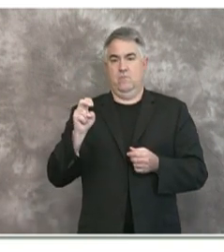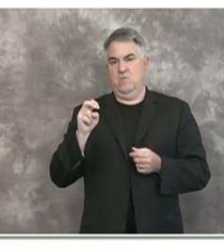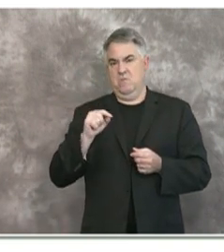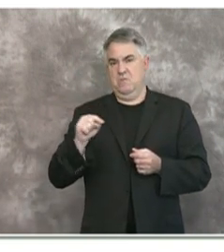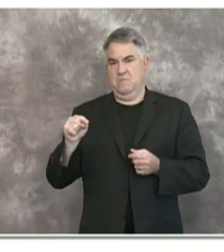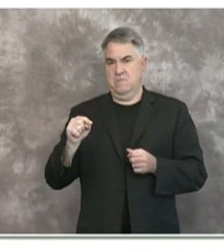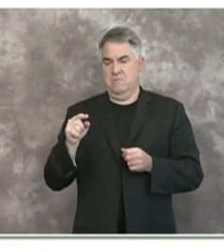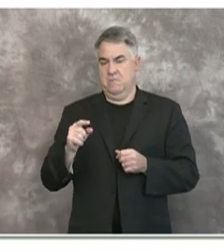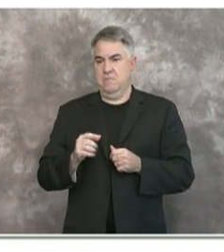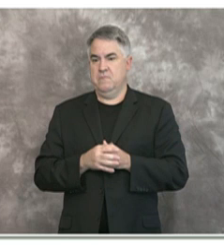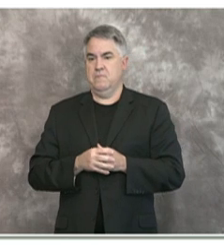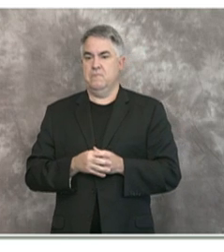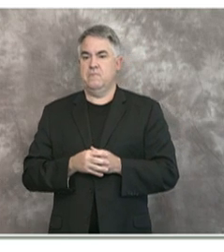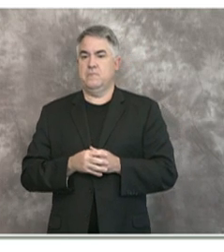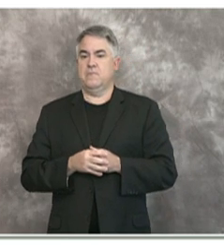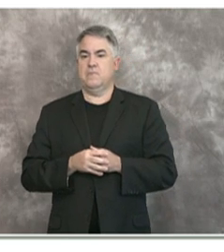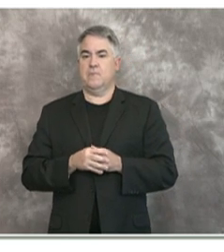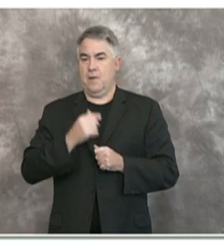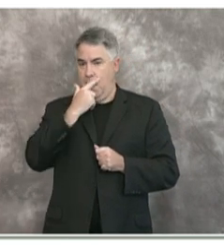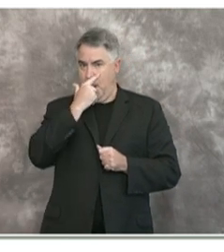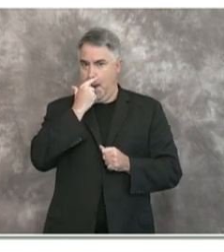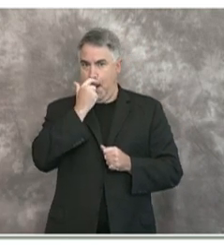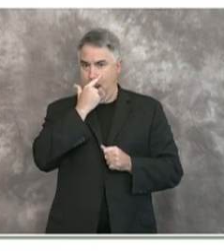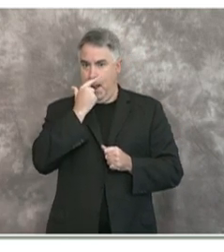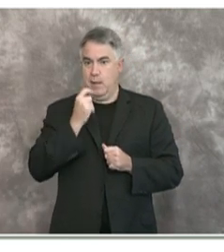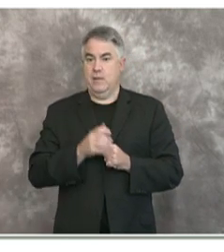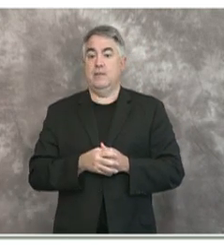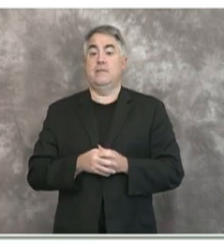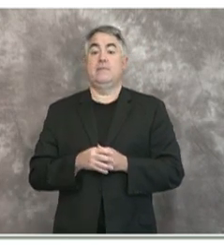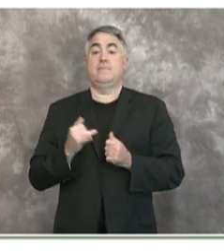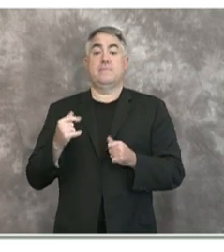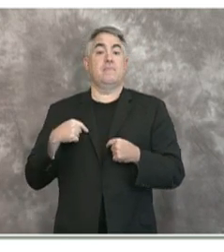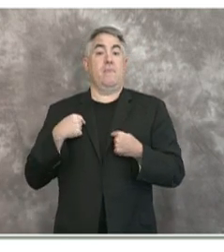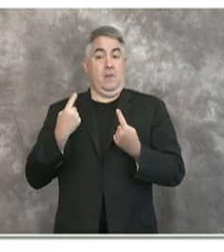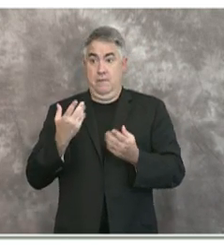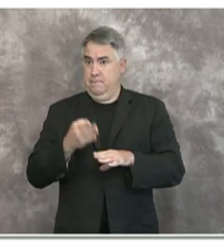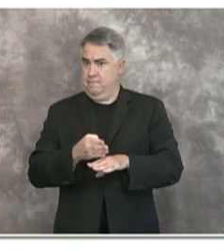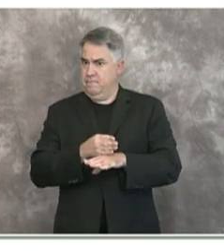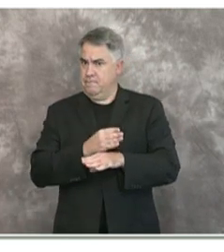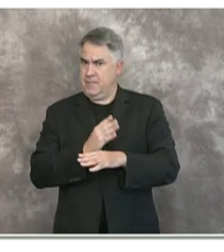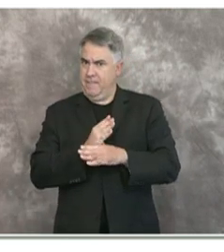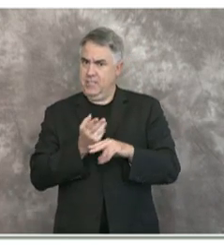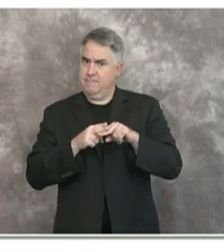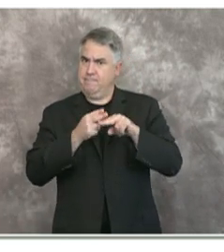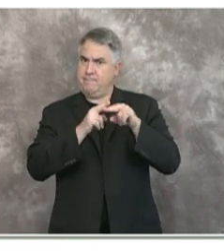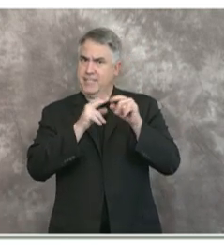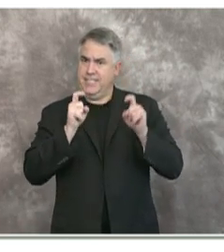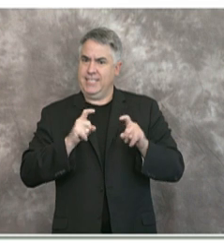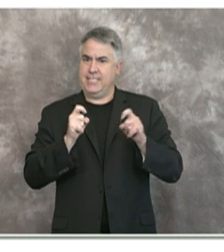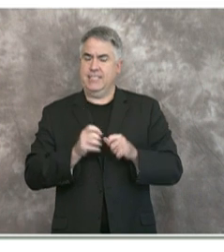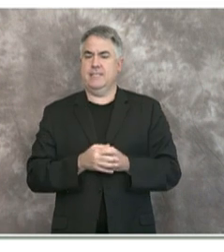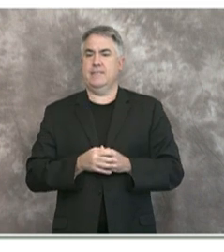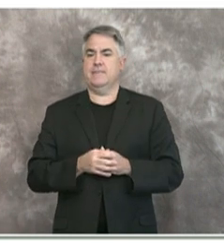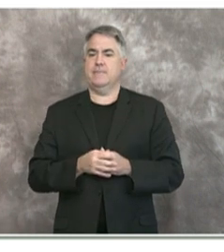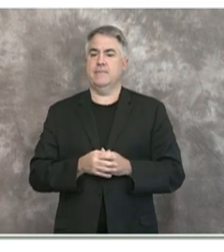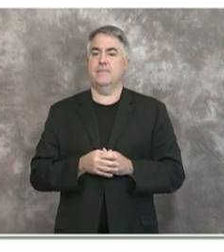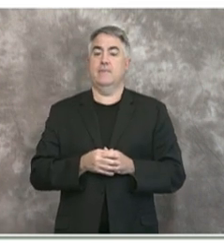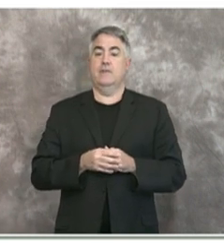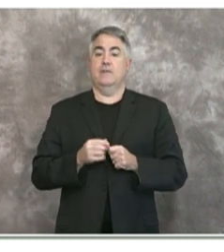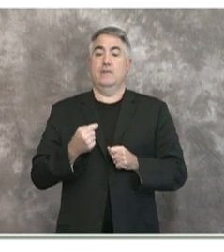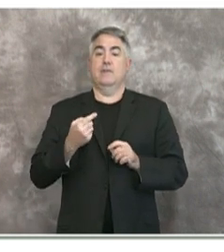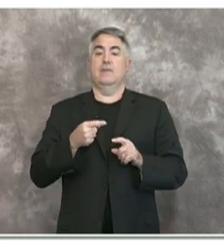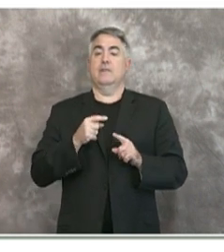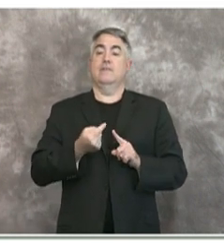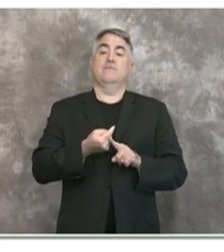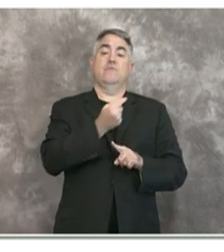4,219. So we continue to make great progress in our testing capacity and what we're able to execute on daily. Contact tracers, again, continue